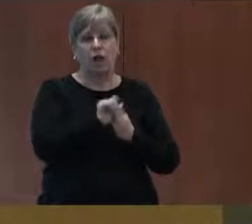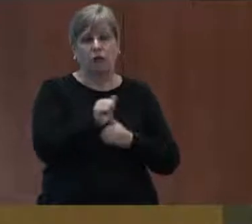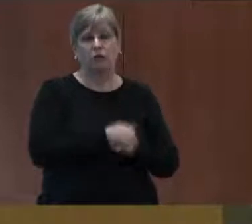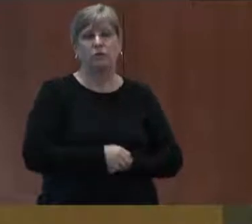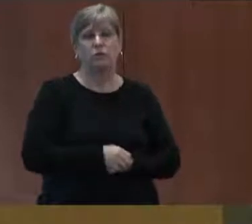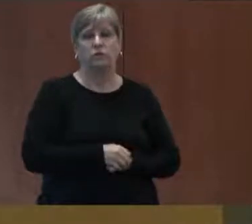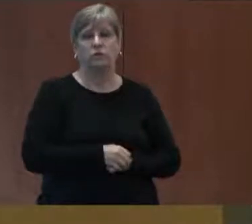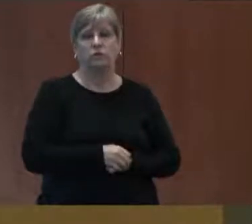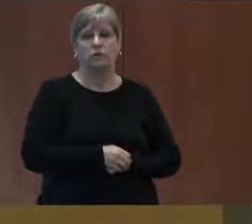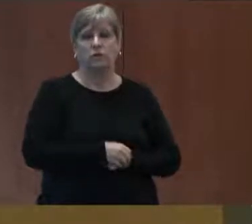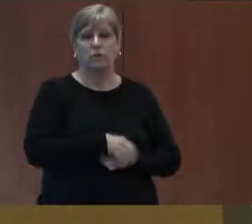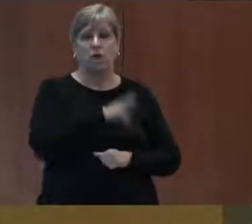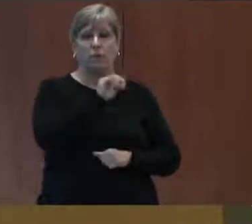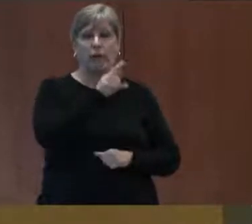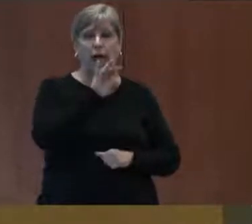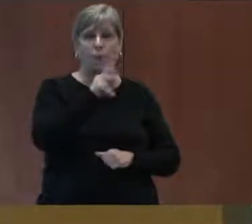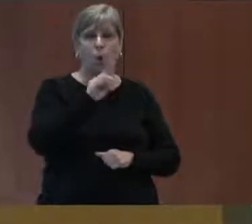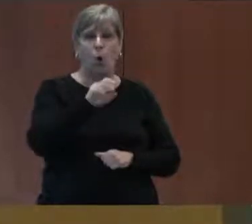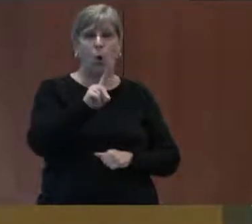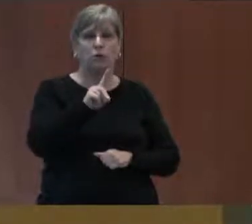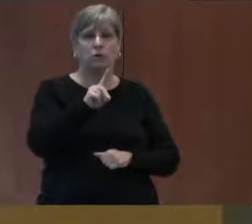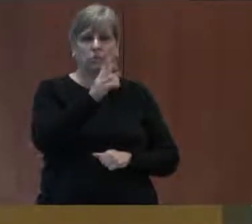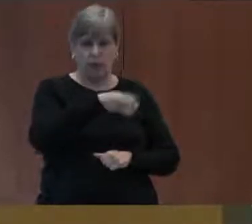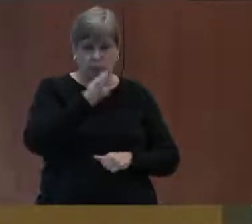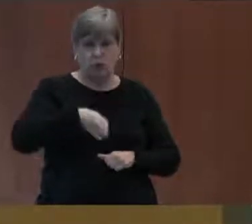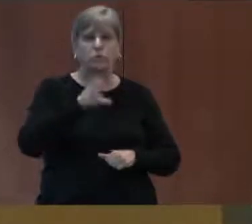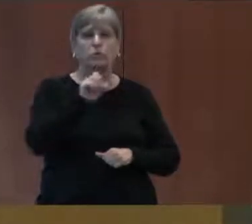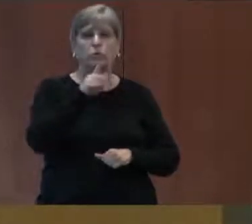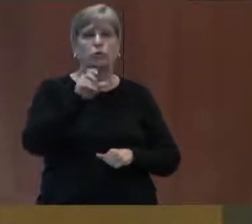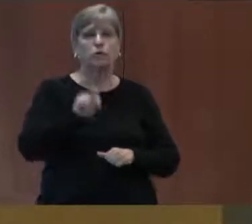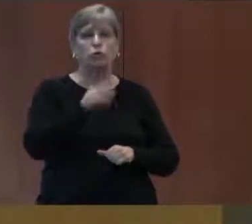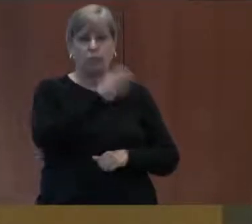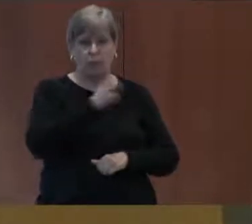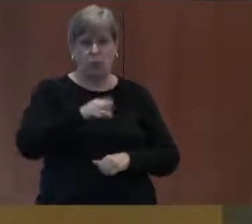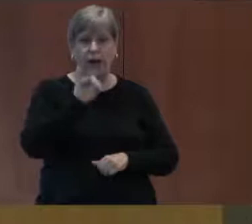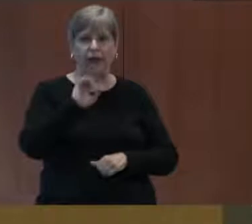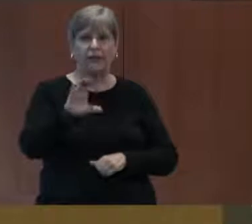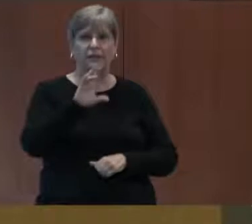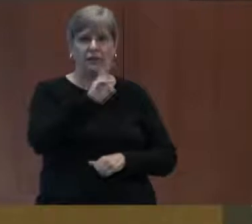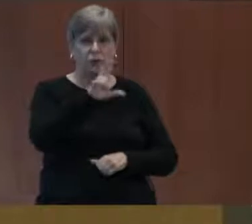$77,045. Blackboard subscription renewal to Blackboard Inc. at a cost of